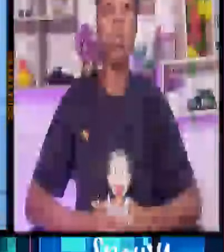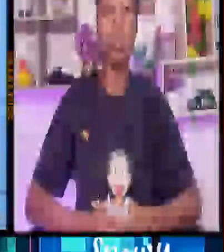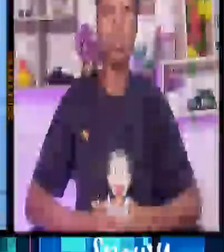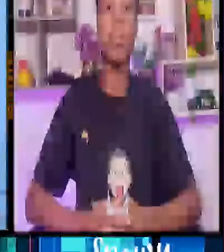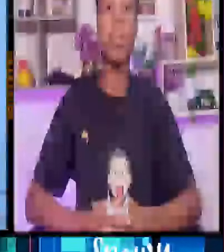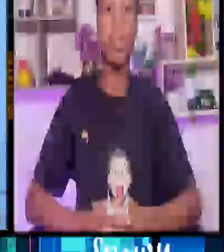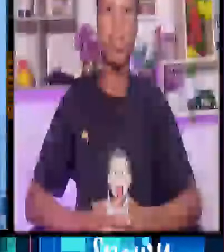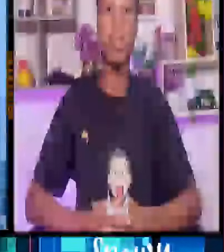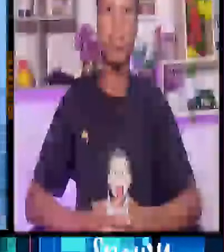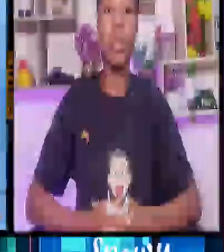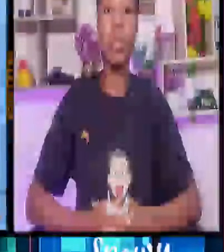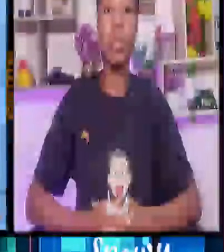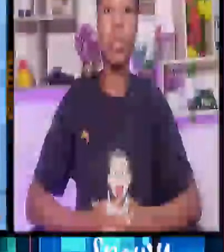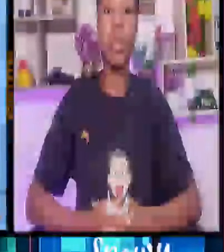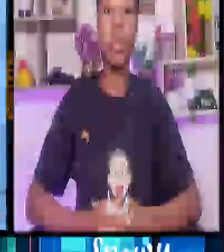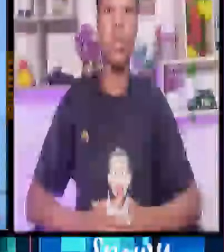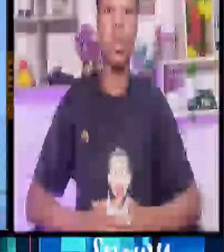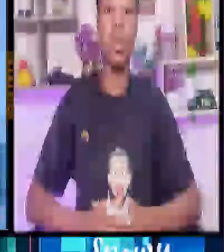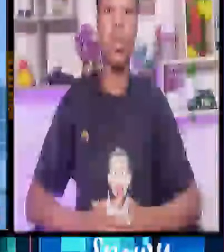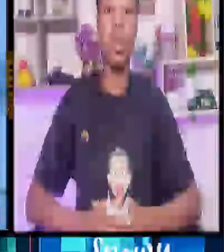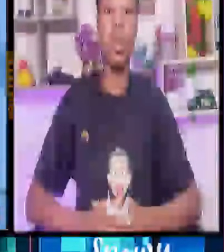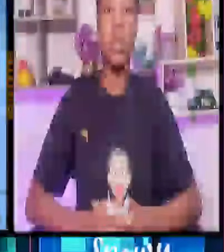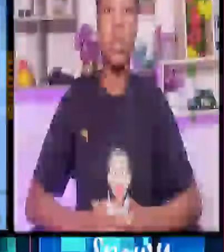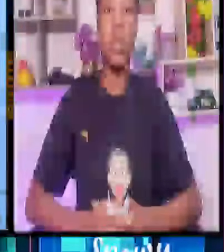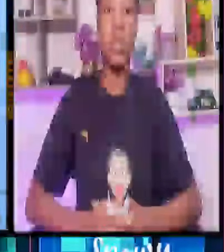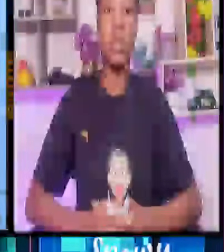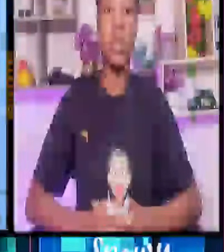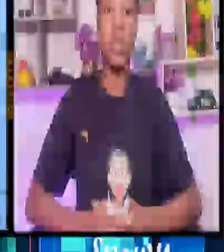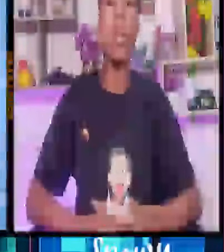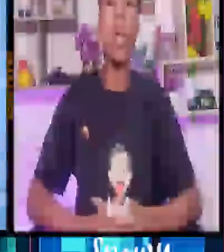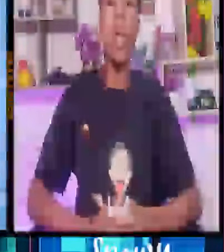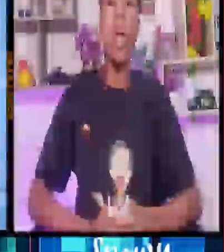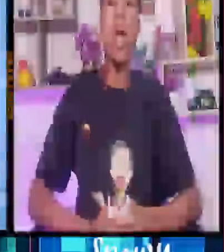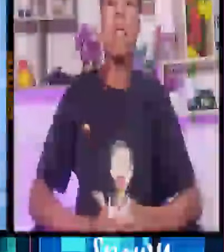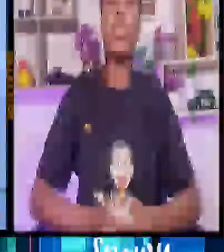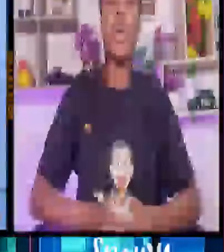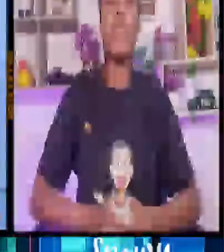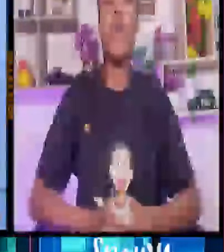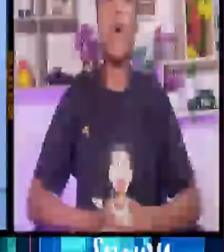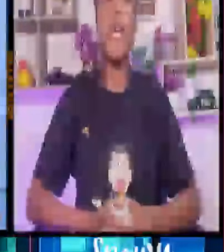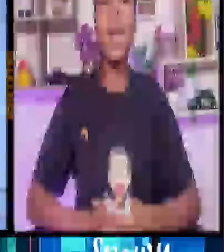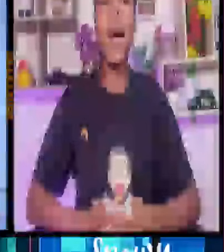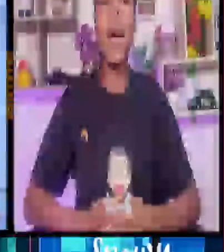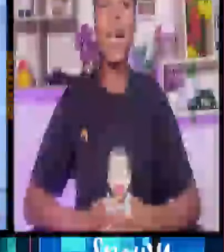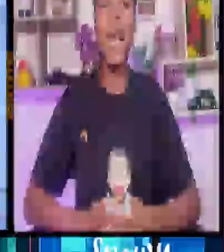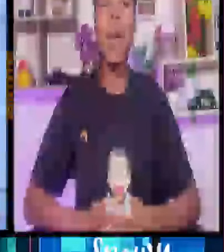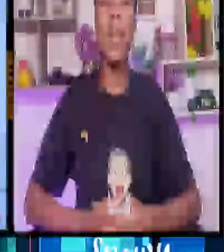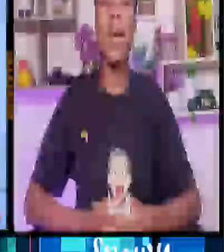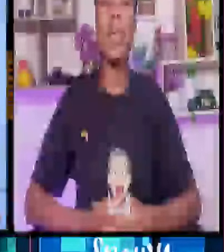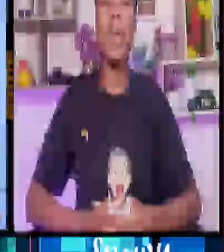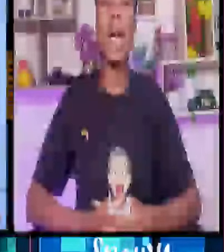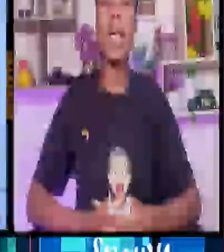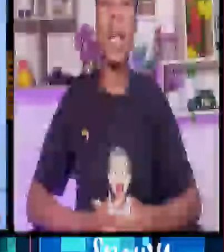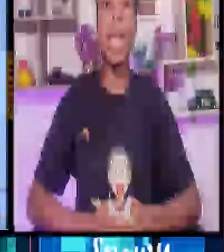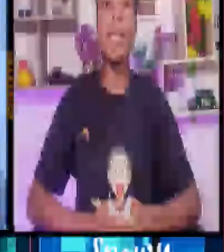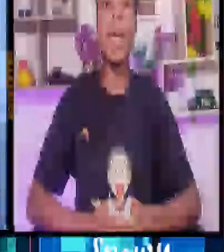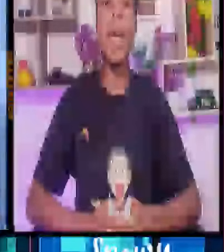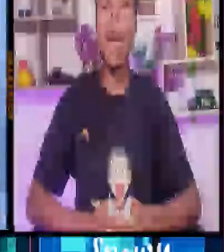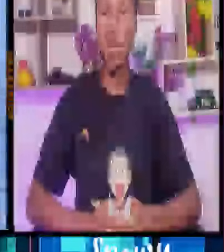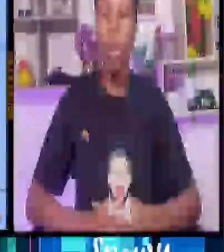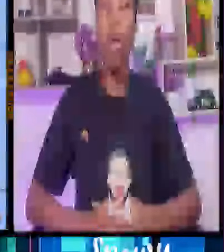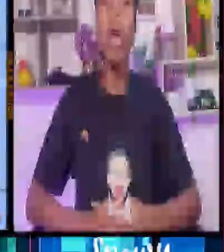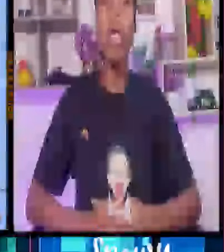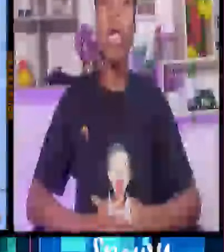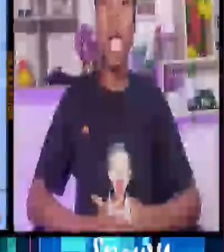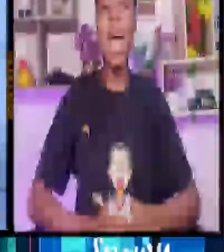today, and thank you as well for joining us and for watching the show today. There's more. Ebushafo we de wankasa ode waso ati